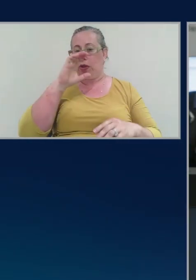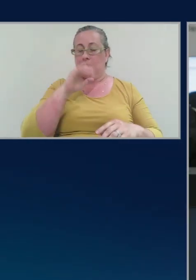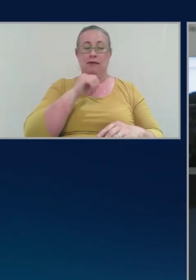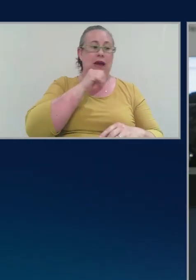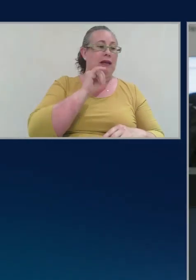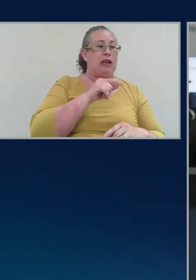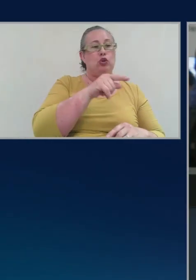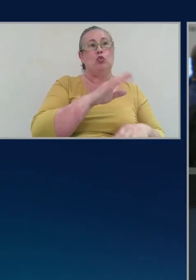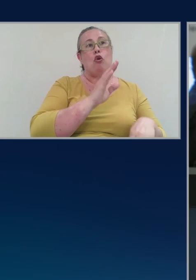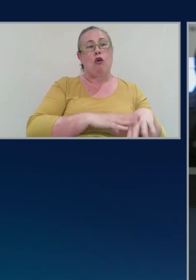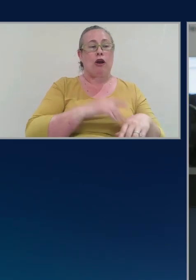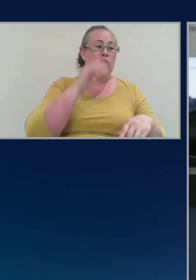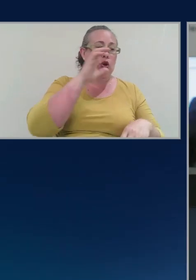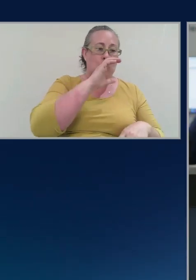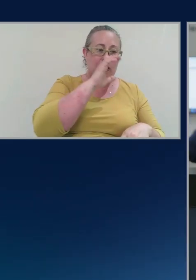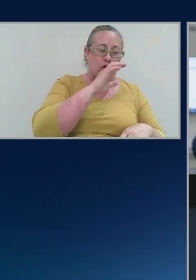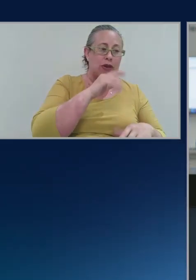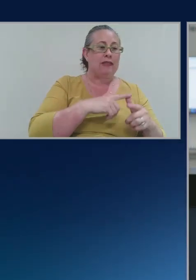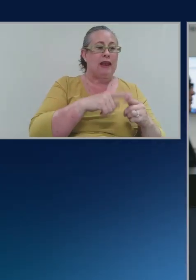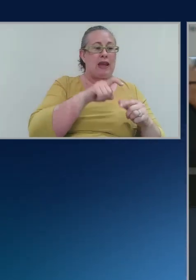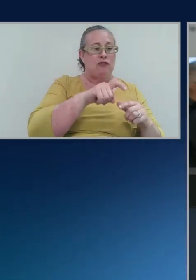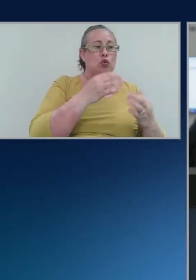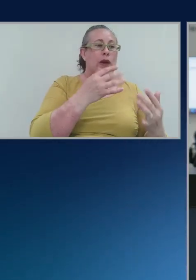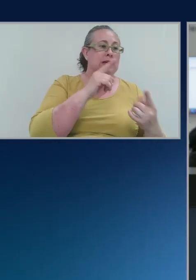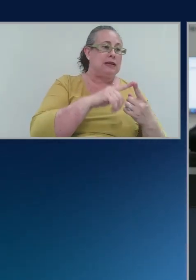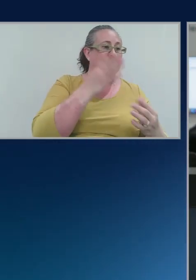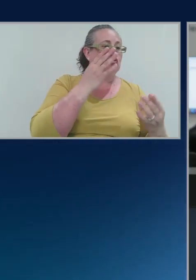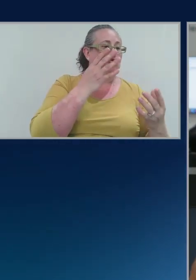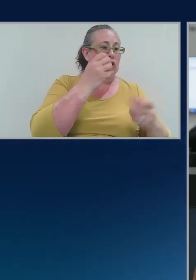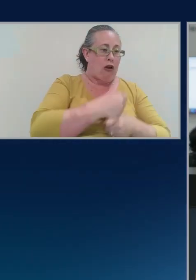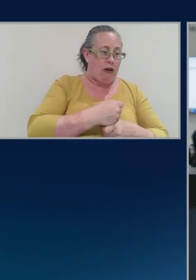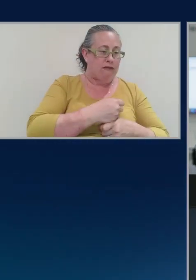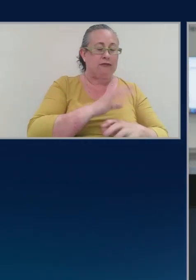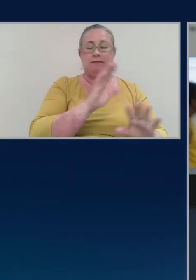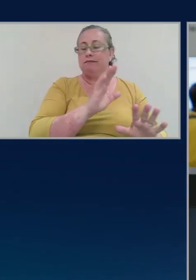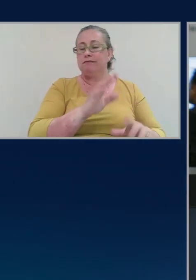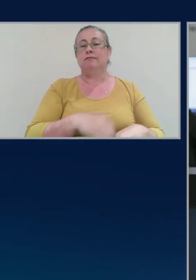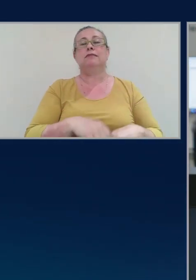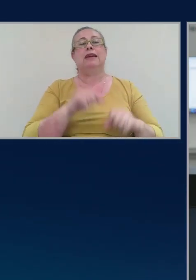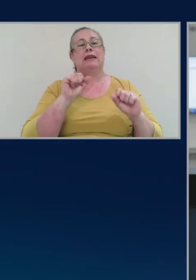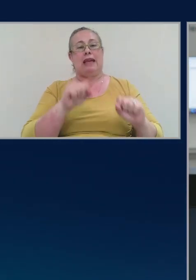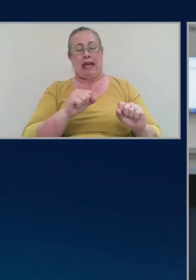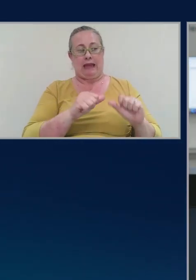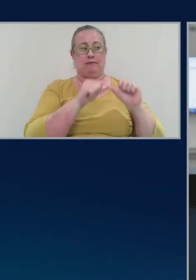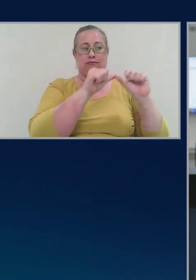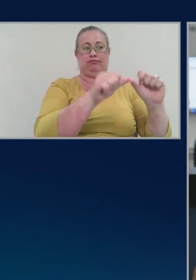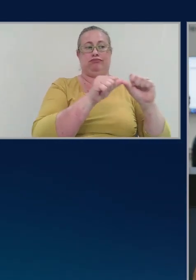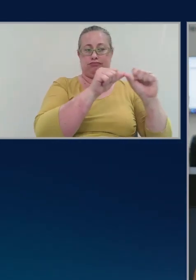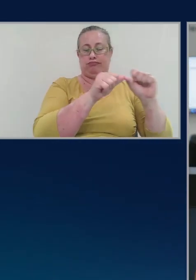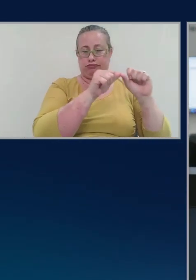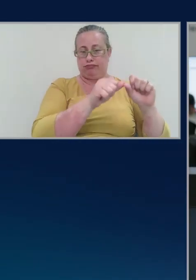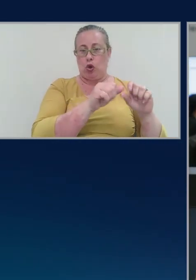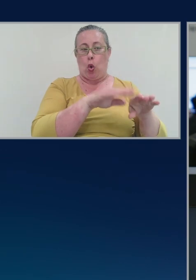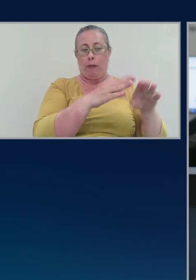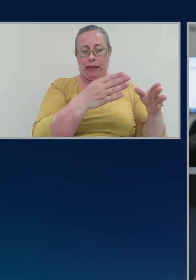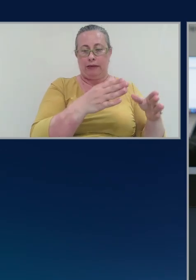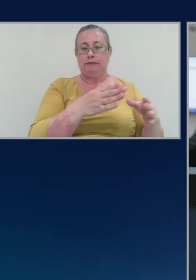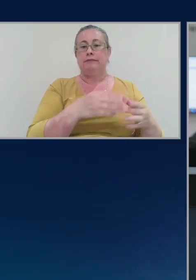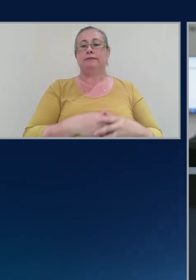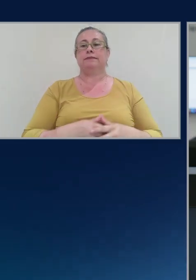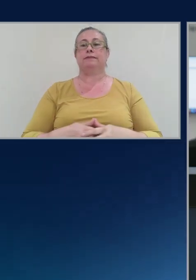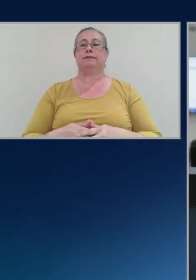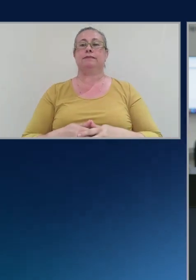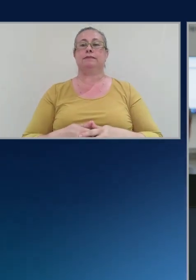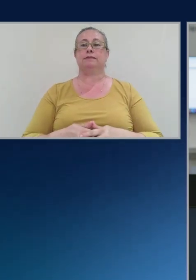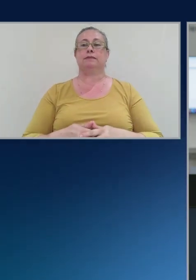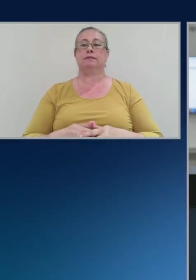it's immediately going to shut off because that's going to make for a bad experience. We do hold the session open for you to run subsequent queries and so on. Okay. Yeah.